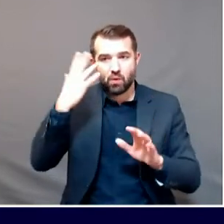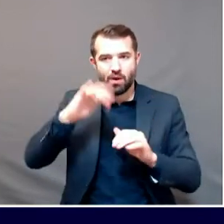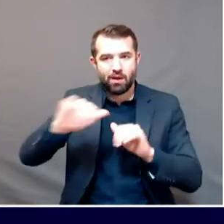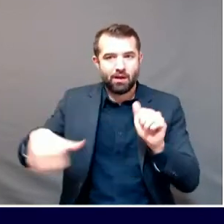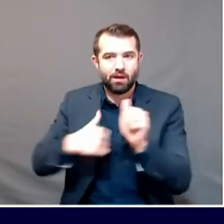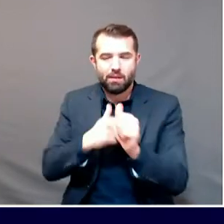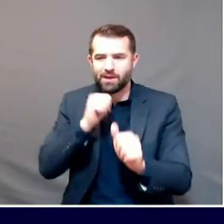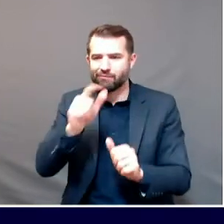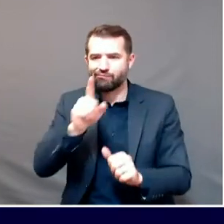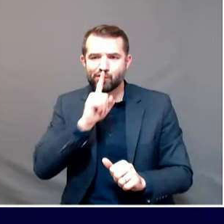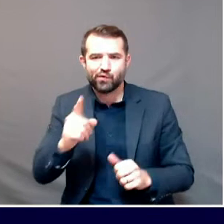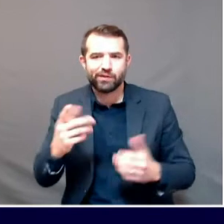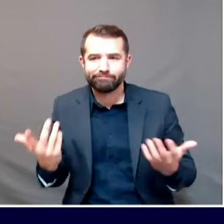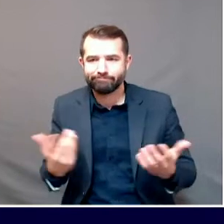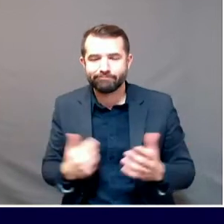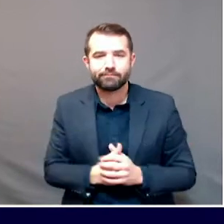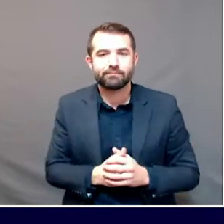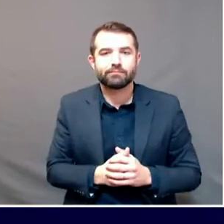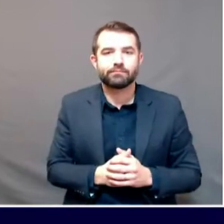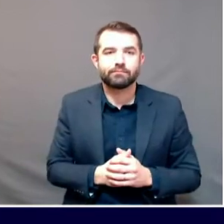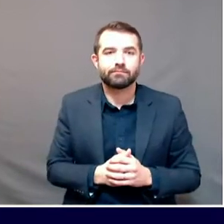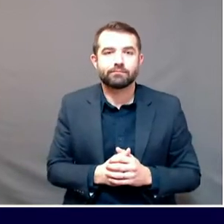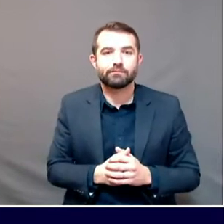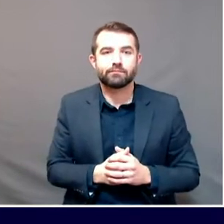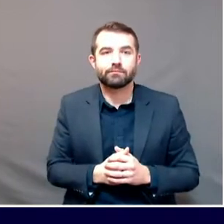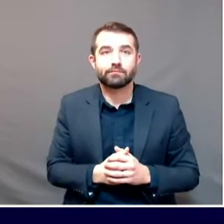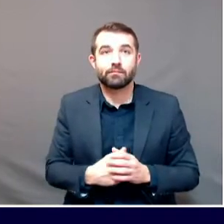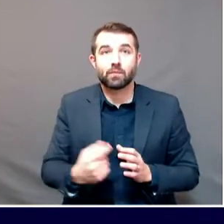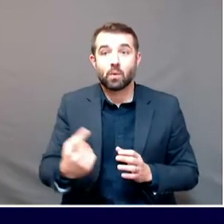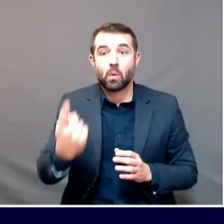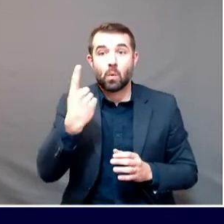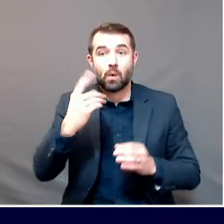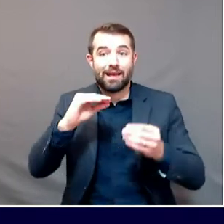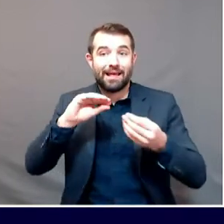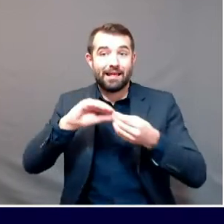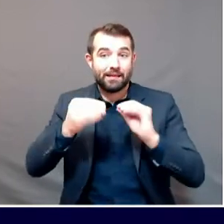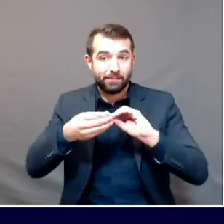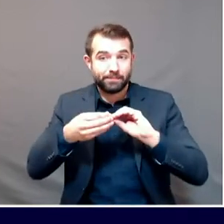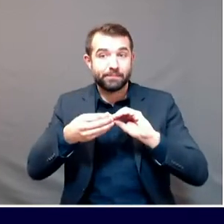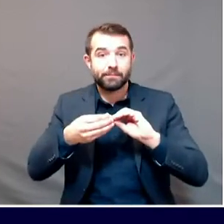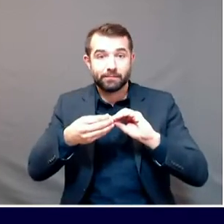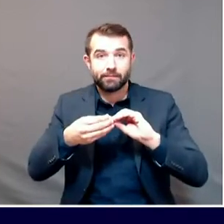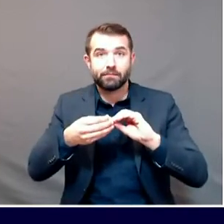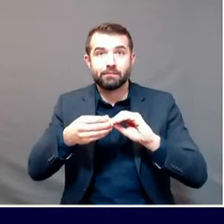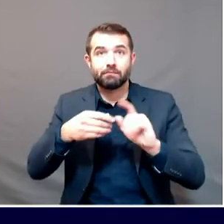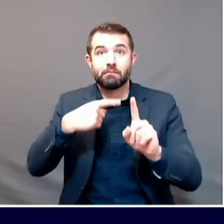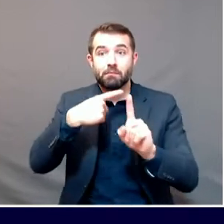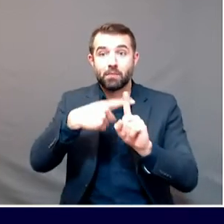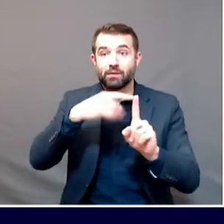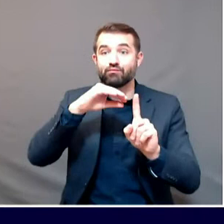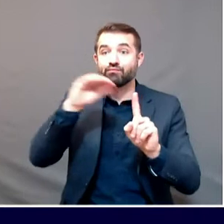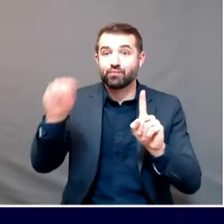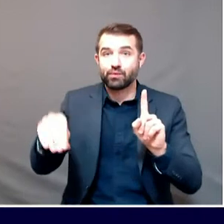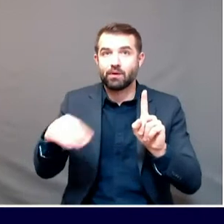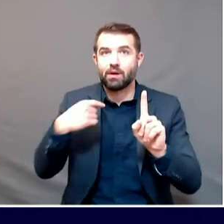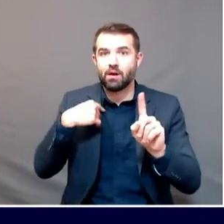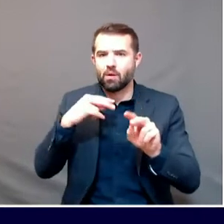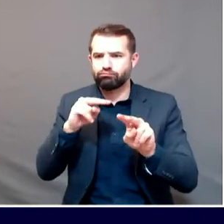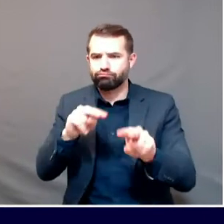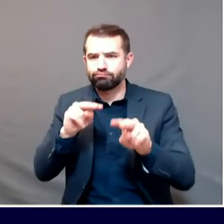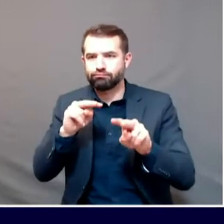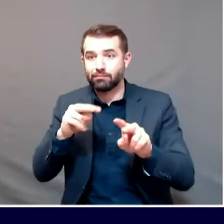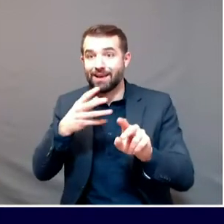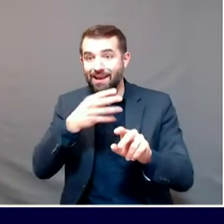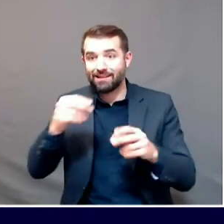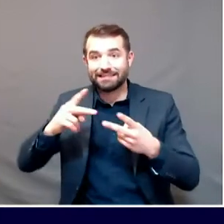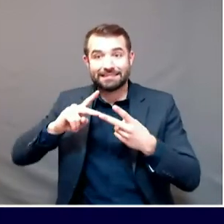rate. The number that I will say that I look to just as much as the positivity rate these days is the hospitalization rate.